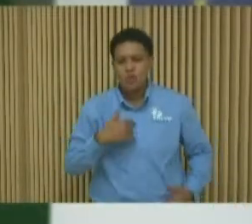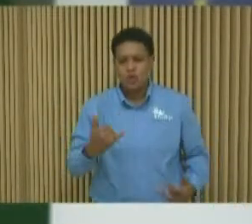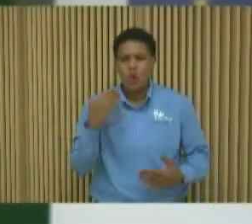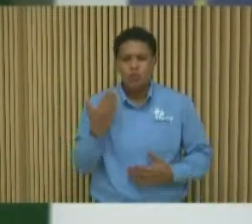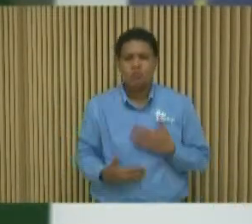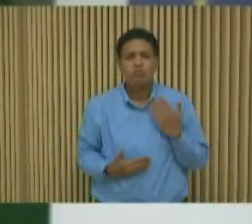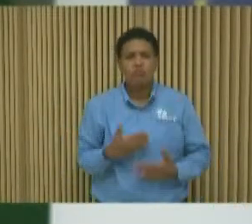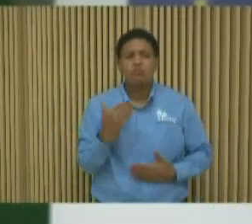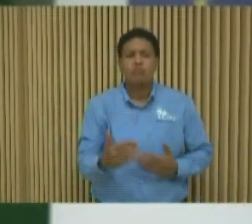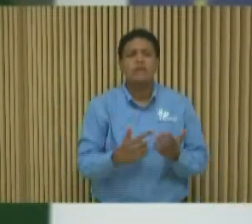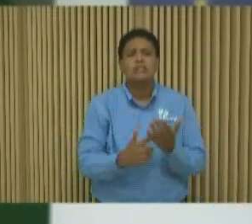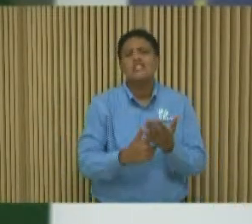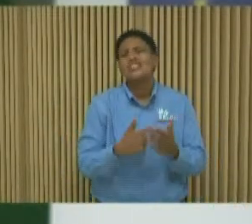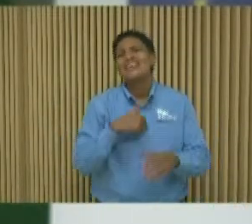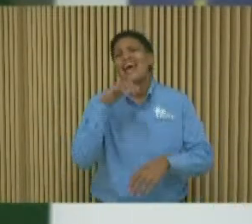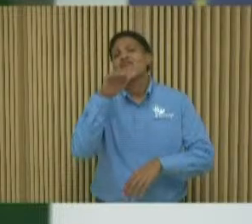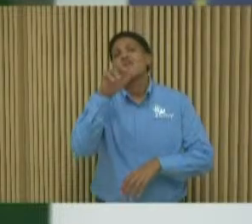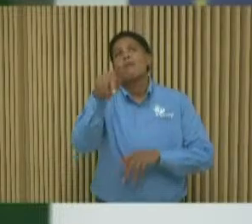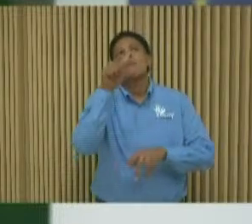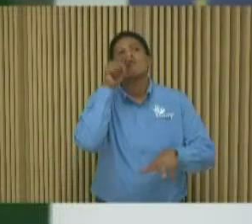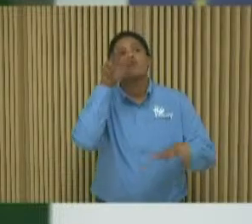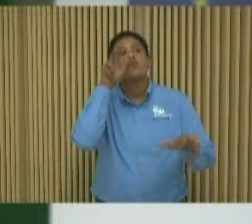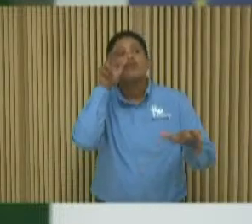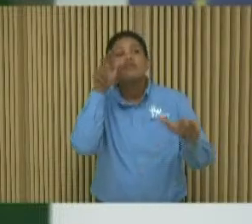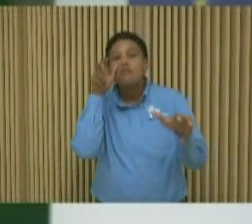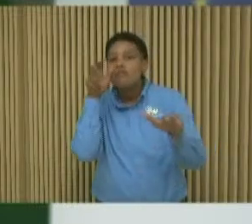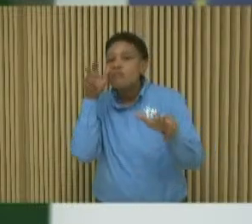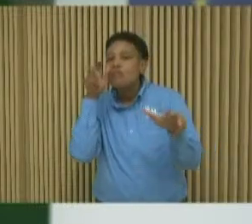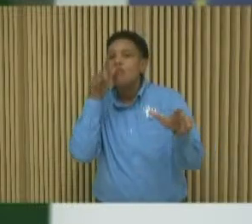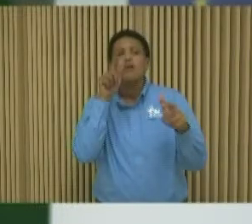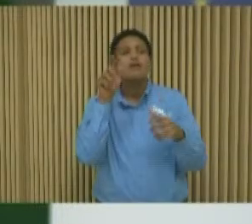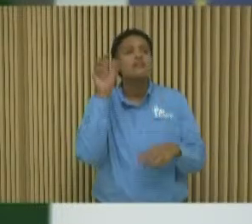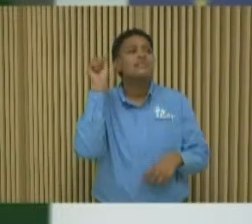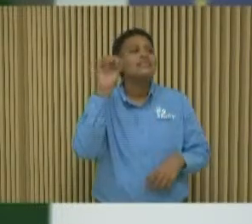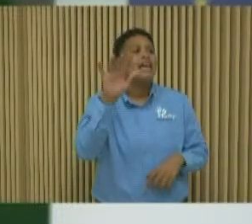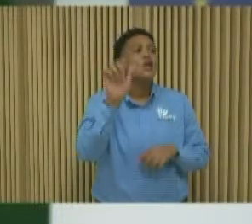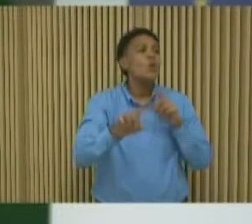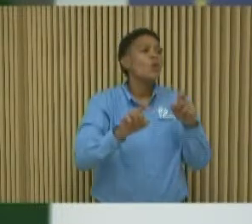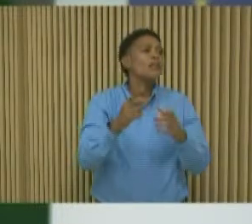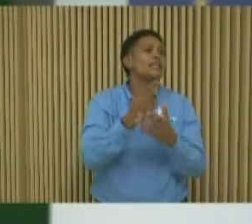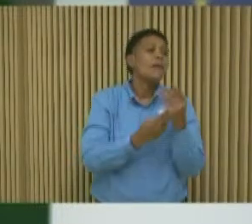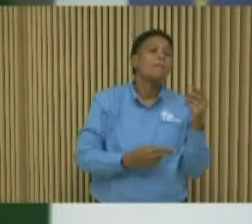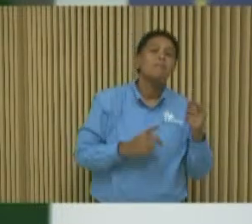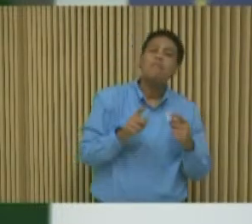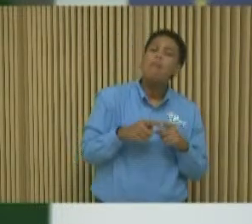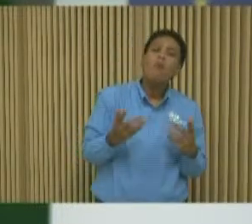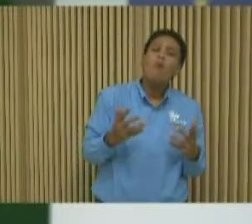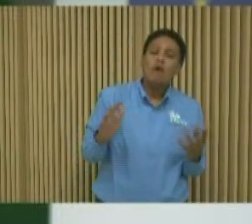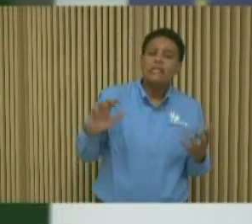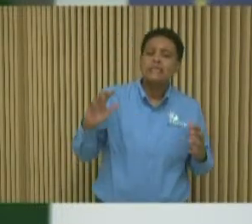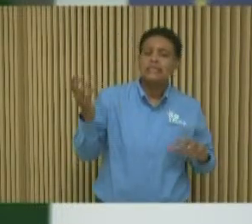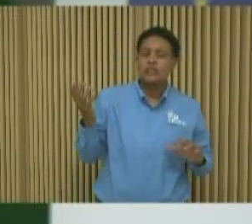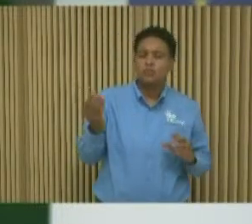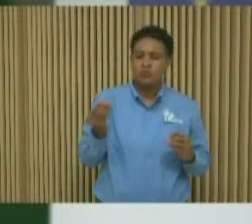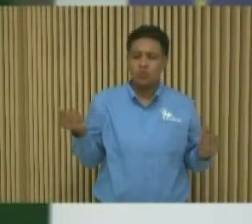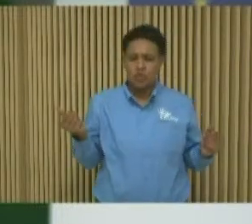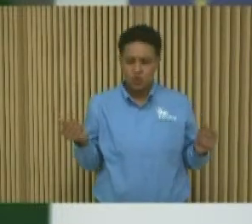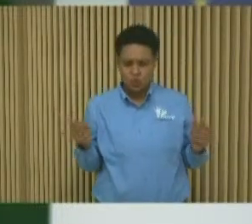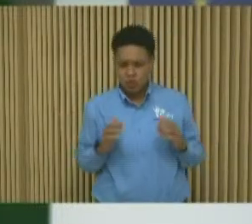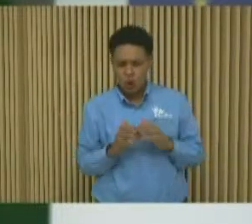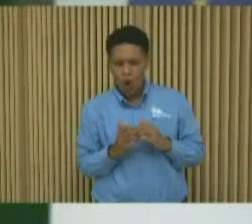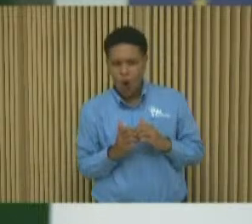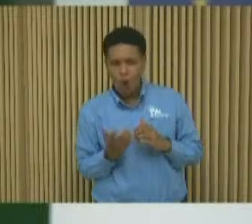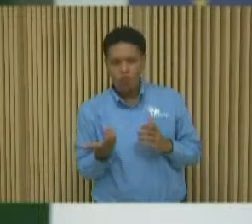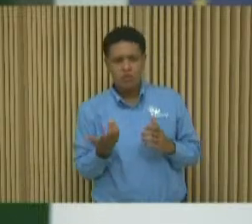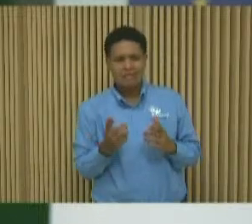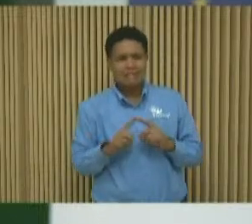our discussions, I remind our viewers and listeners to send your questions about alternative dispute resolution methods to our social media